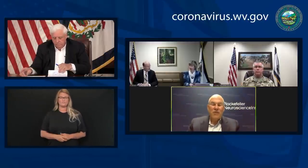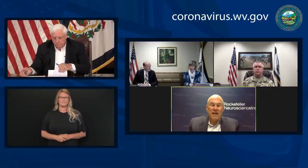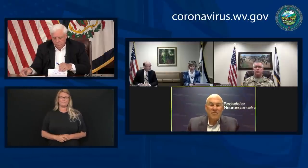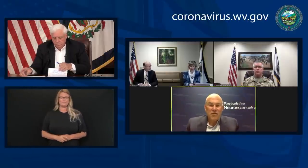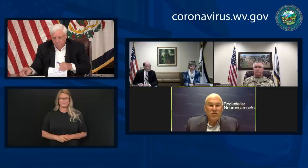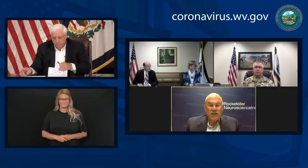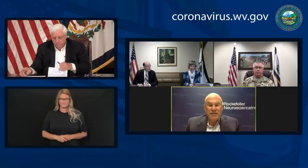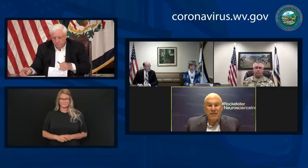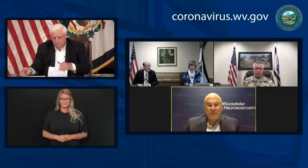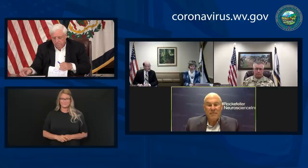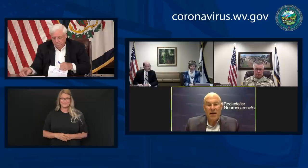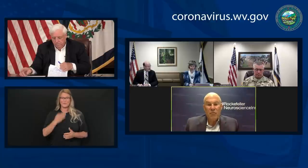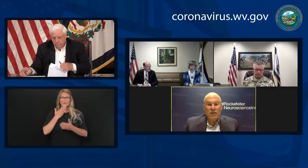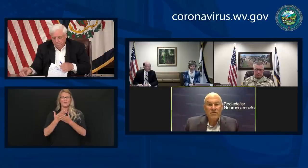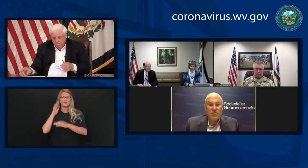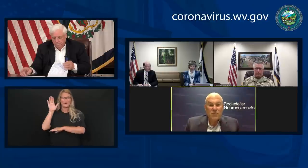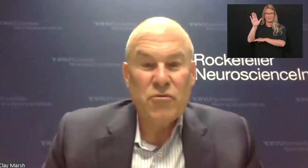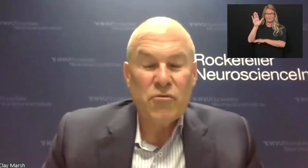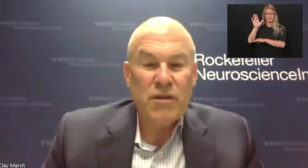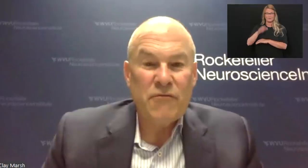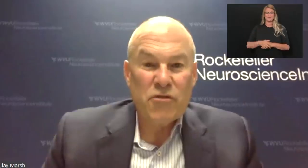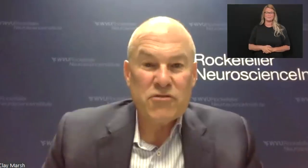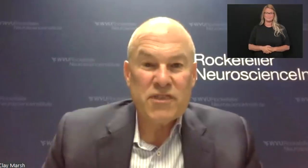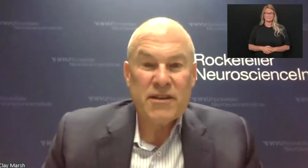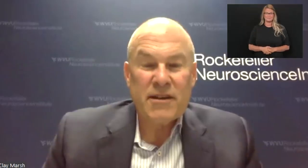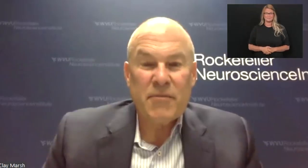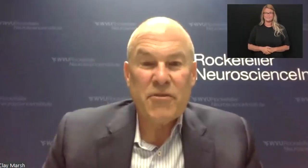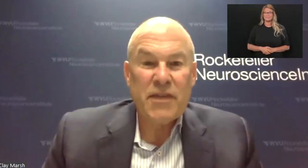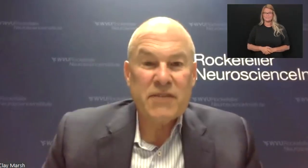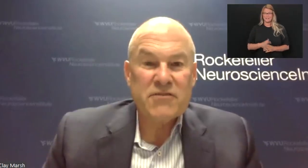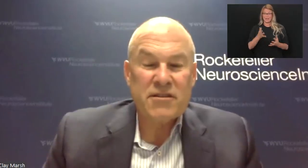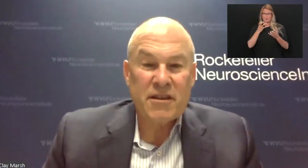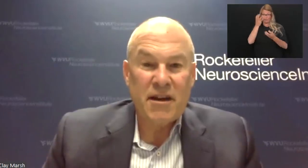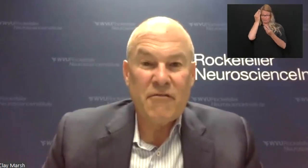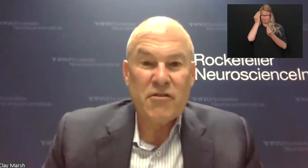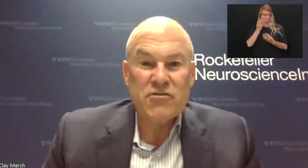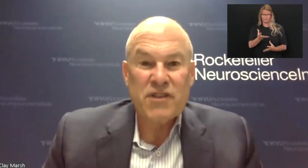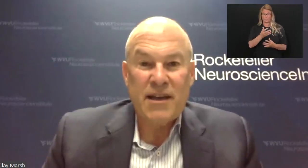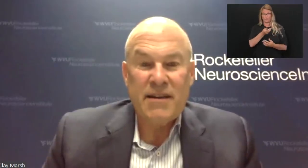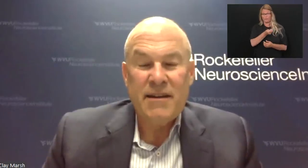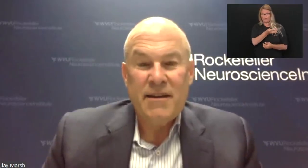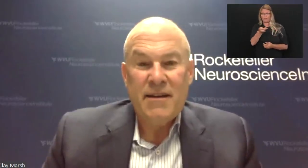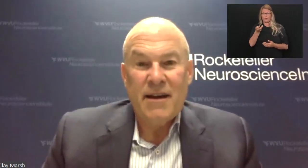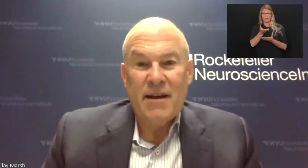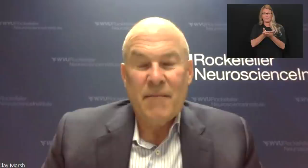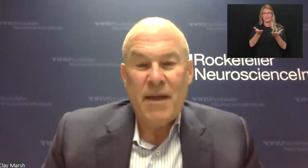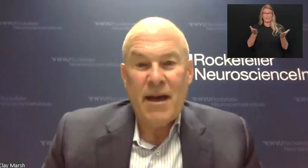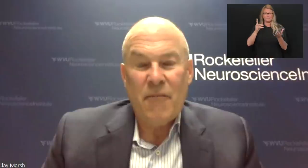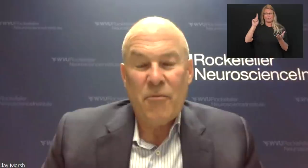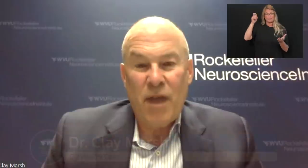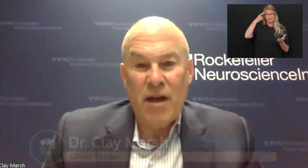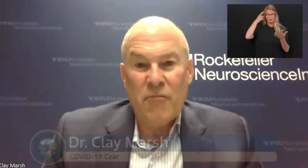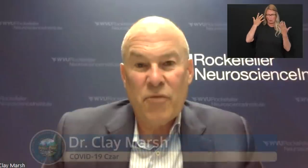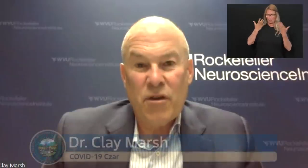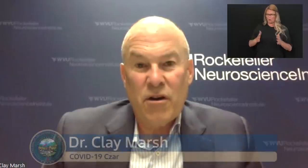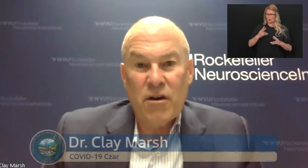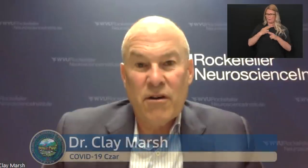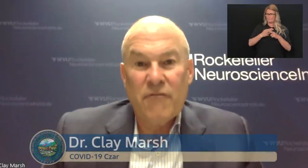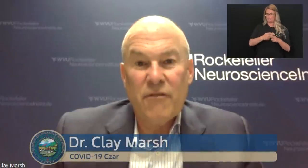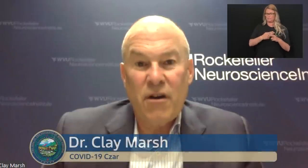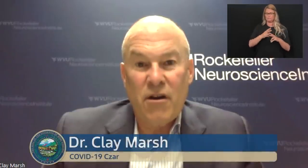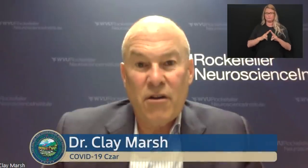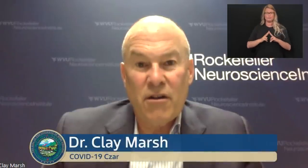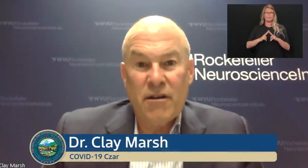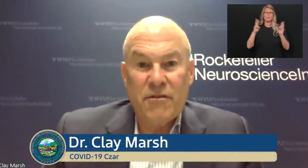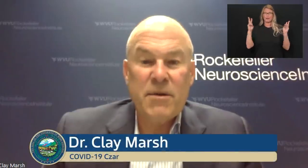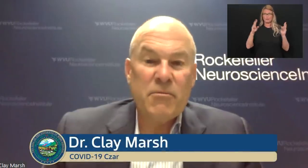Well, good afternoon. And I want to reinforce a couple of things that the governor said, um, how proud we are